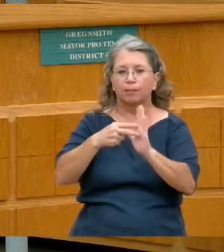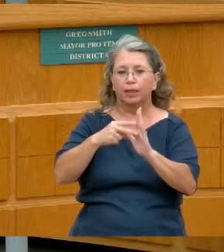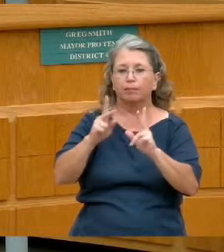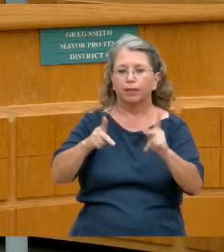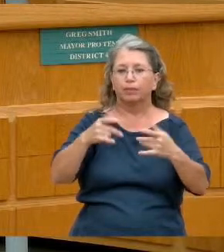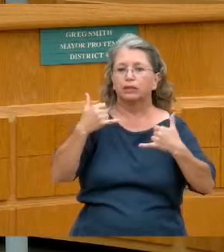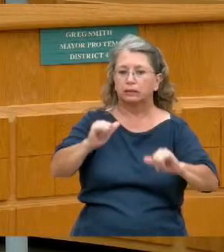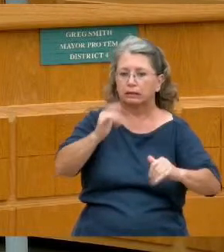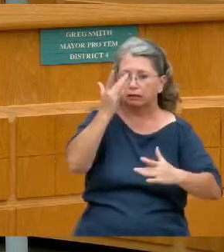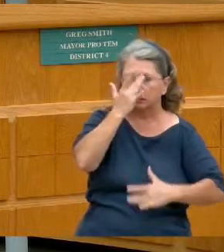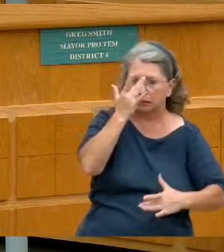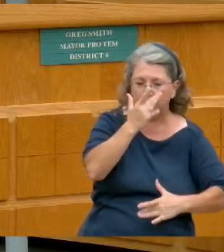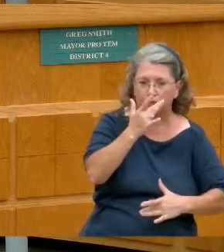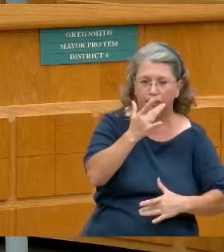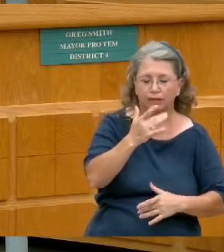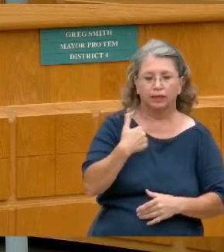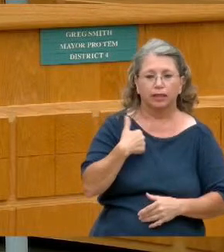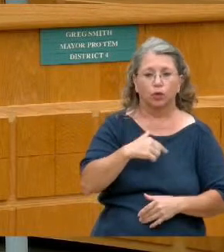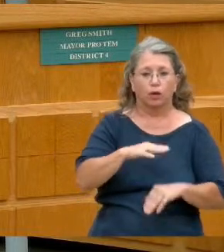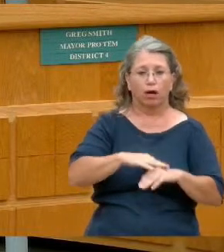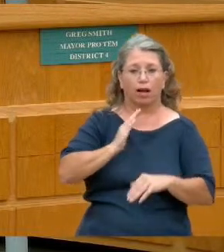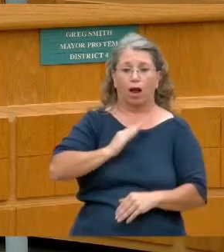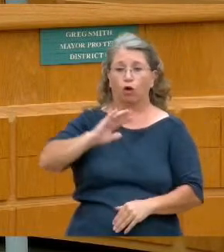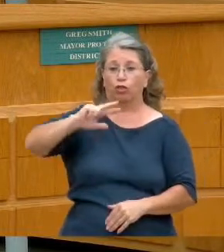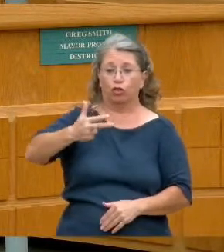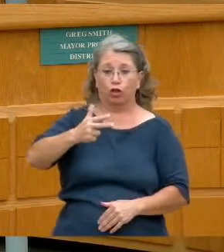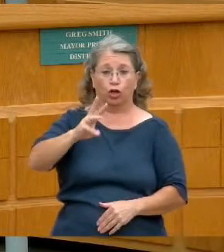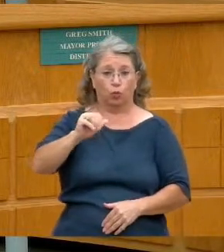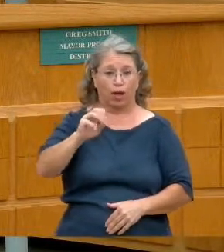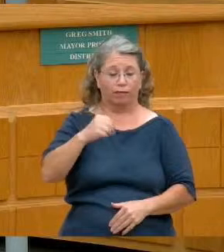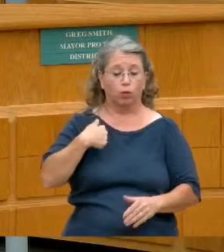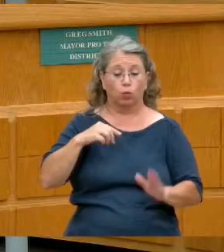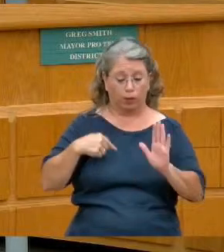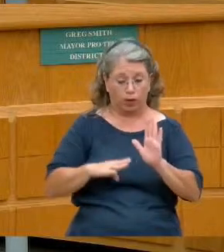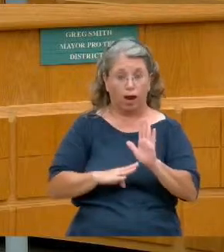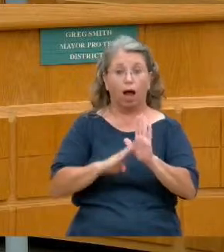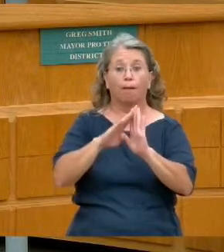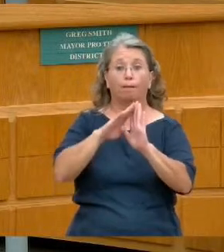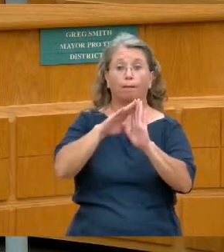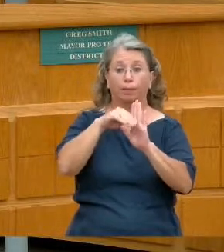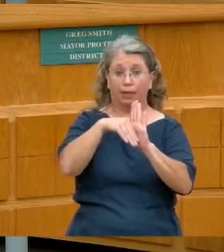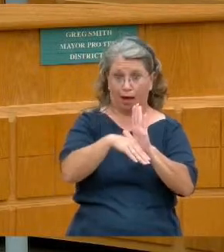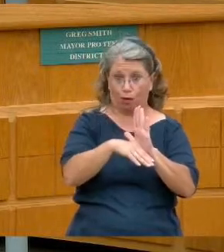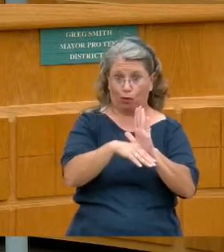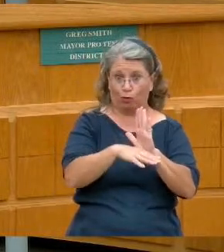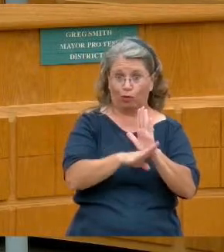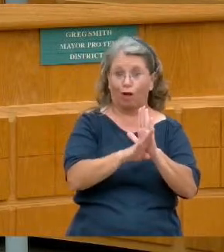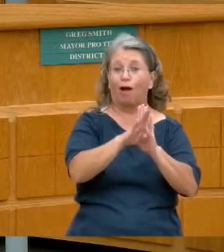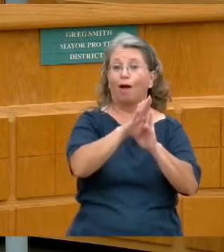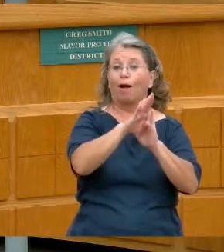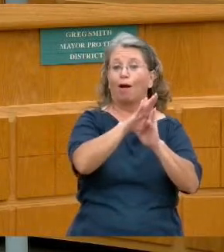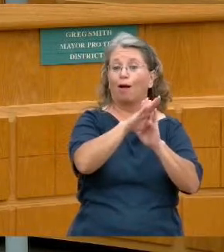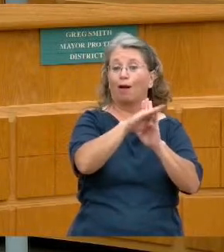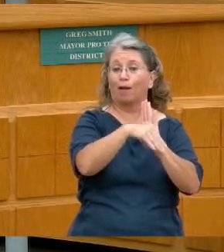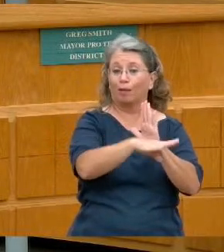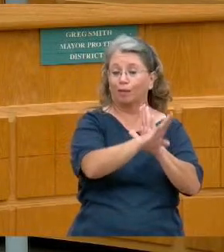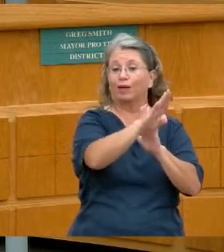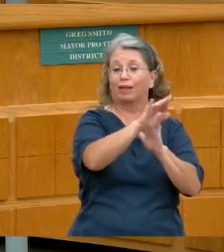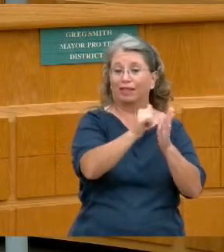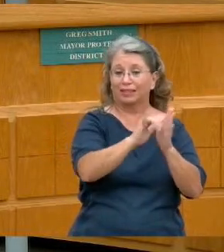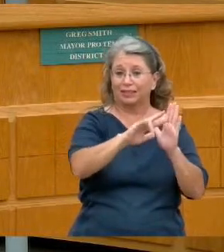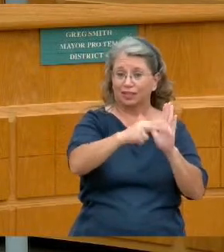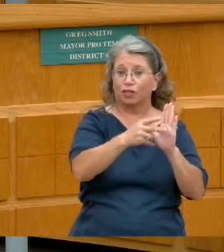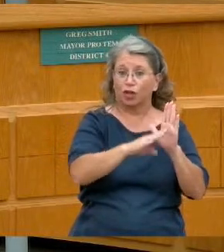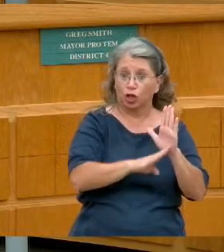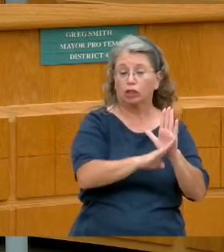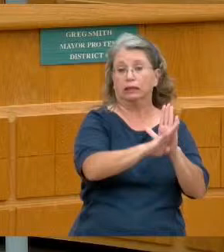third wave, because we're on our third wave. We went up, we went down, wave 1, up, down, wave 2. This is the third wave. It's bigger than the